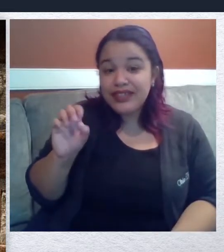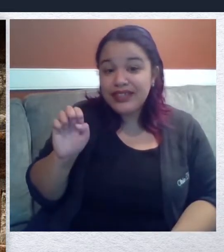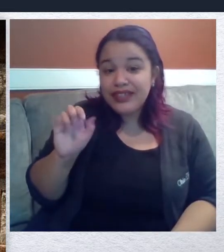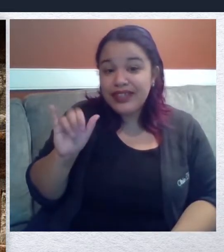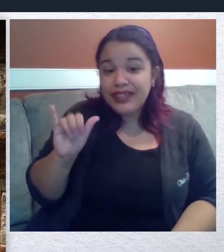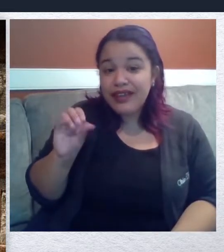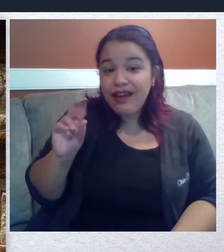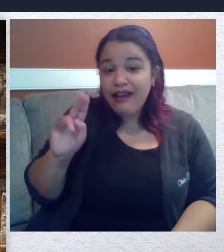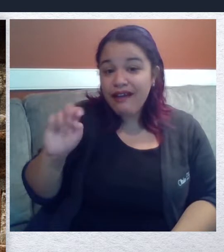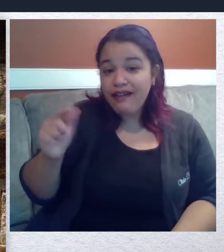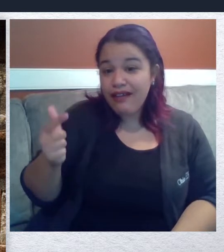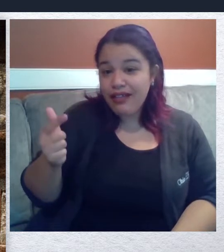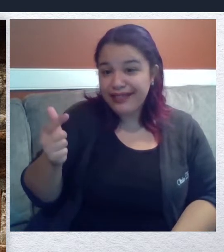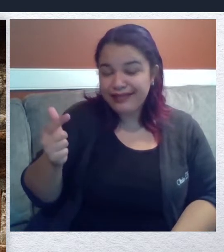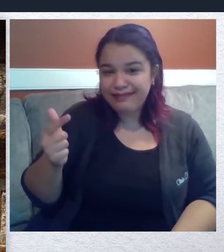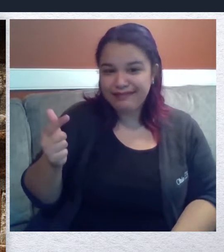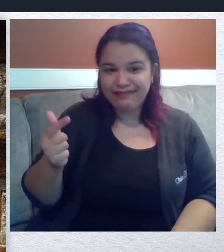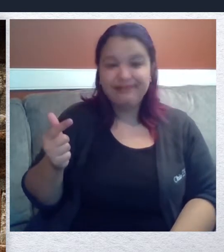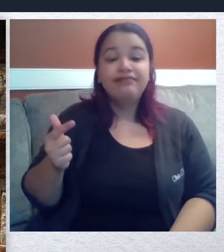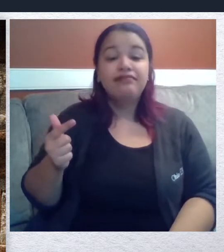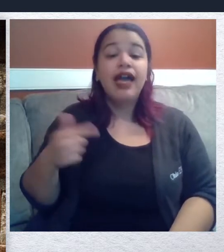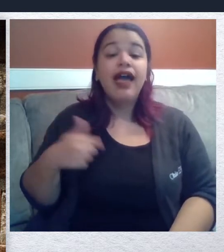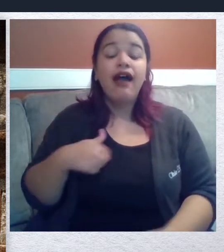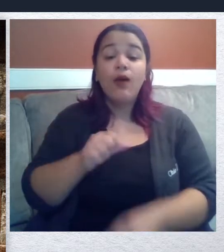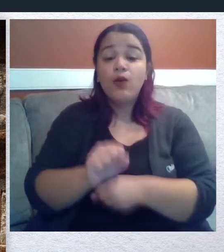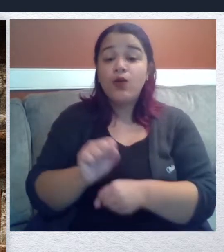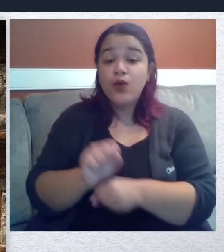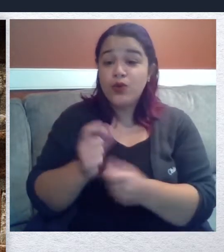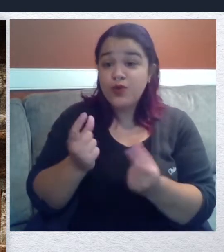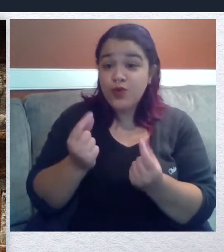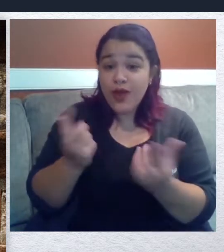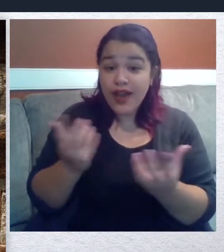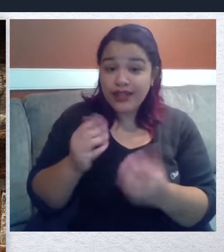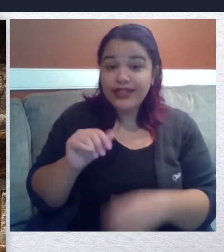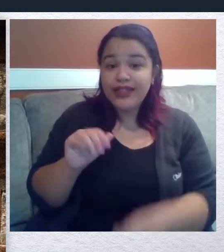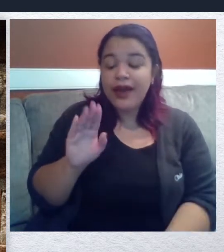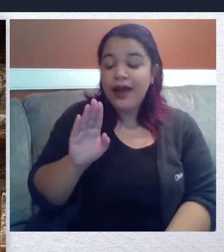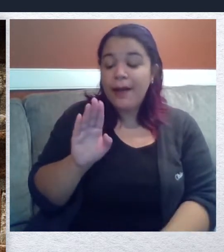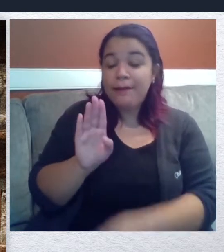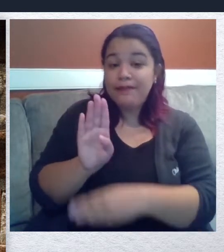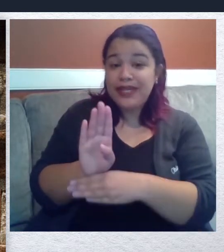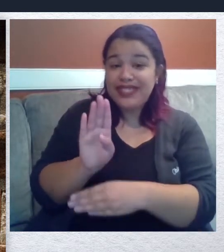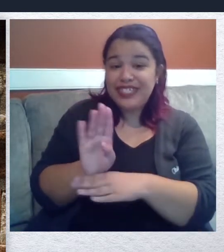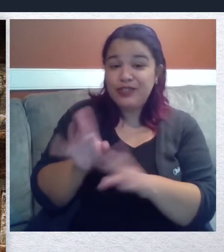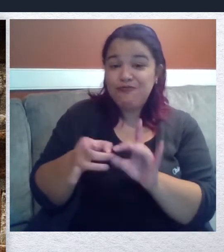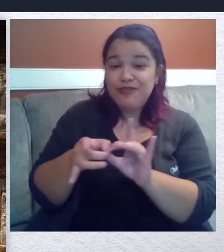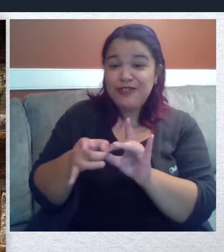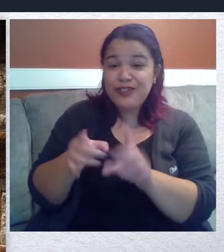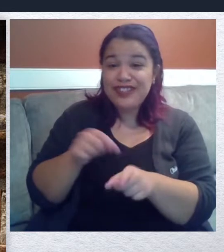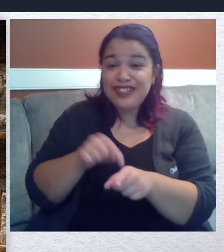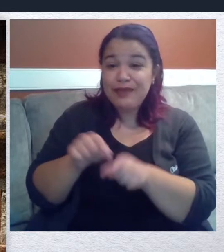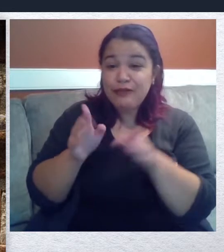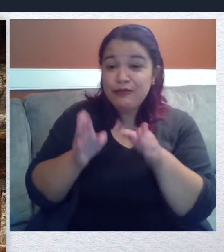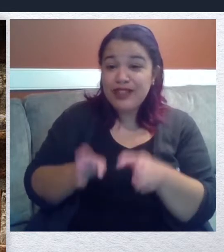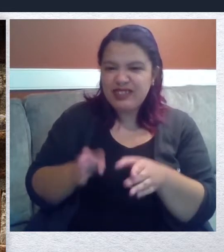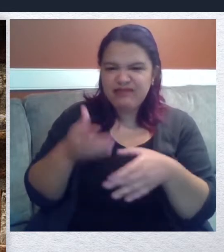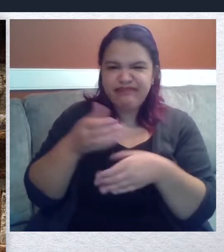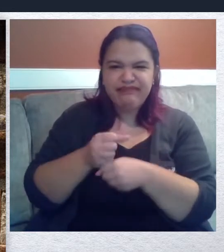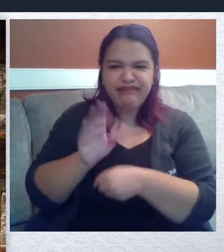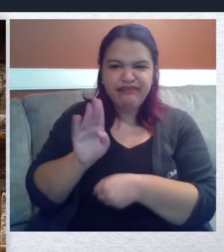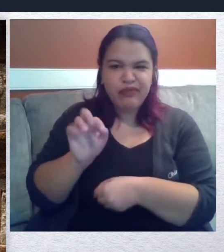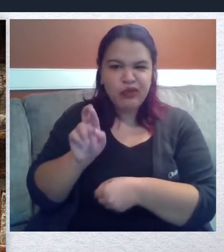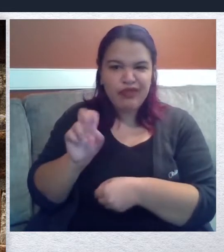at Opportunities for Ohioans with Disabilities. My primary role is assisting students and adults